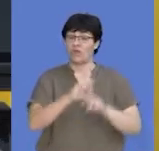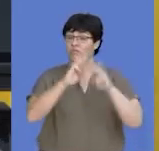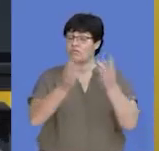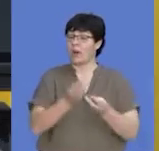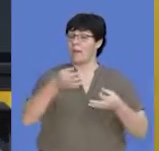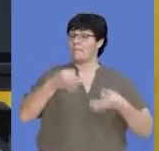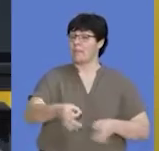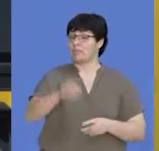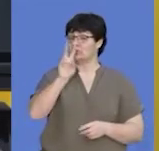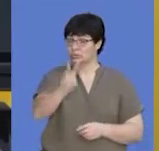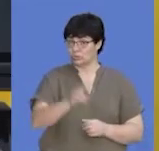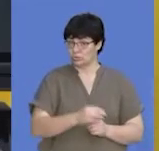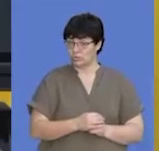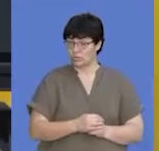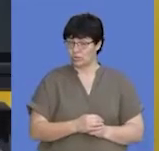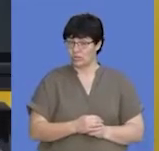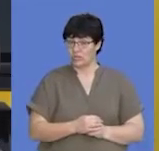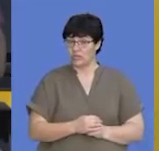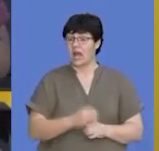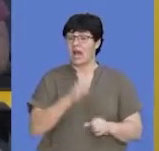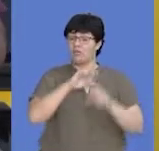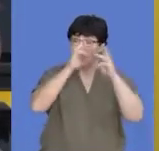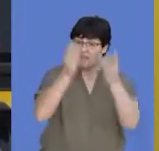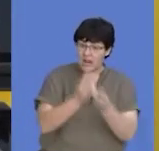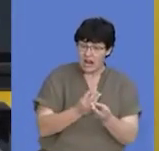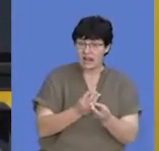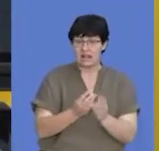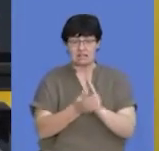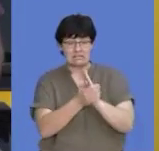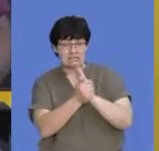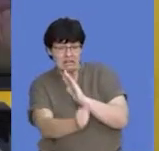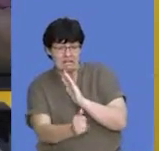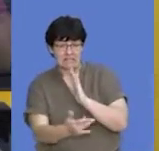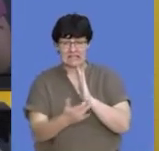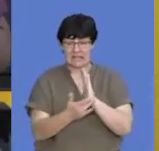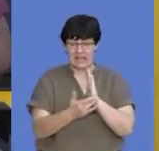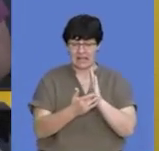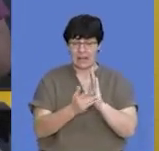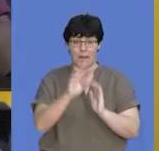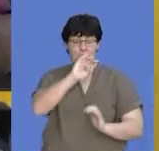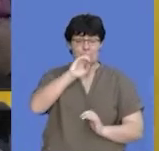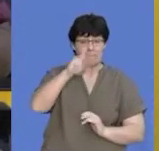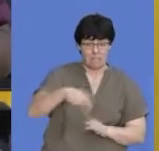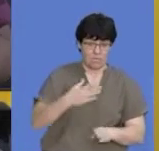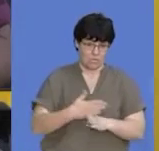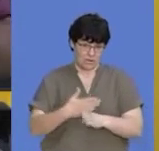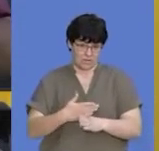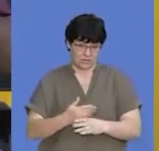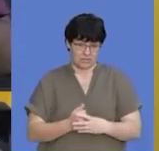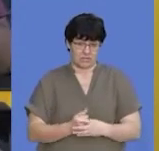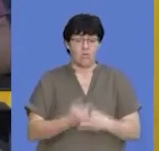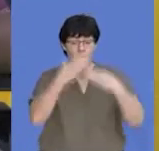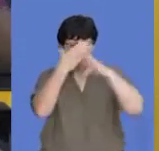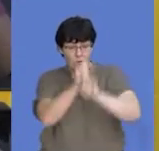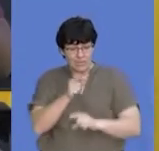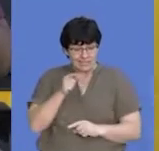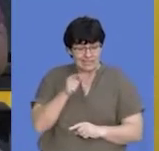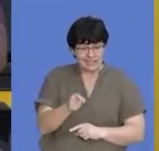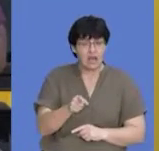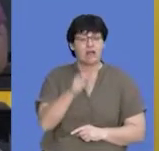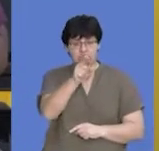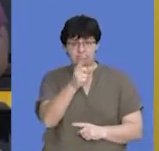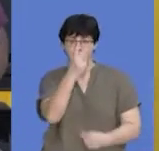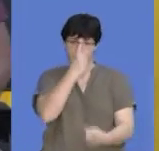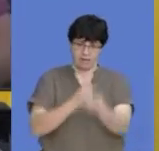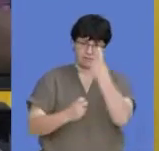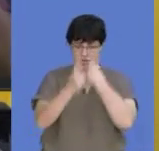2, Geographical Skills and Techniques, Map Work. Today, we're going to focus on that sections that you've been